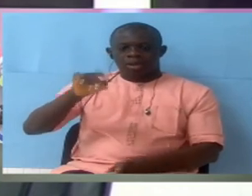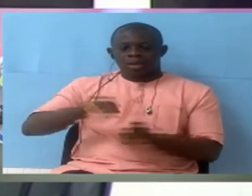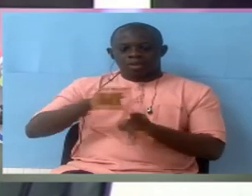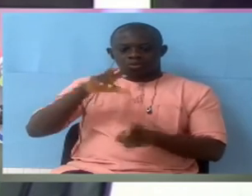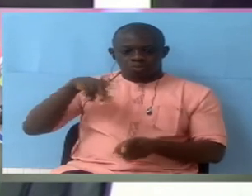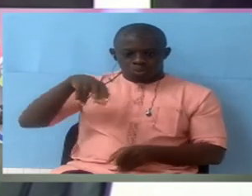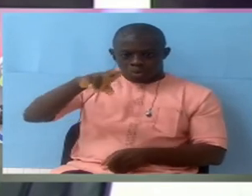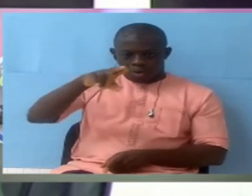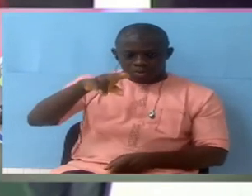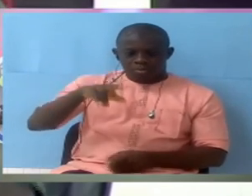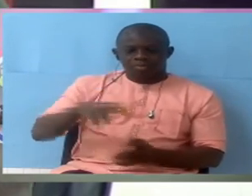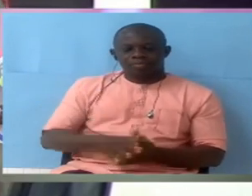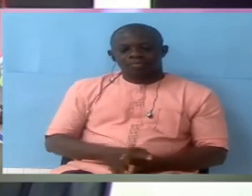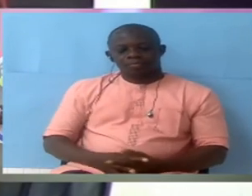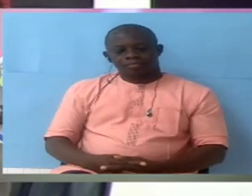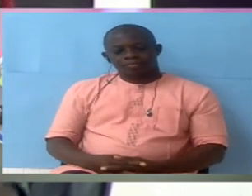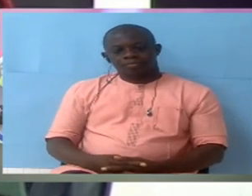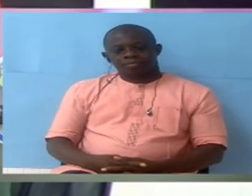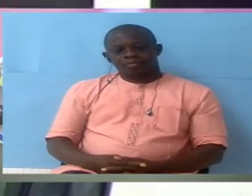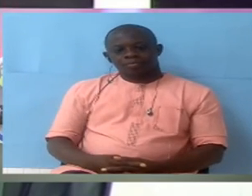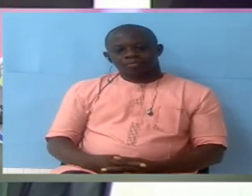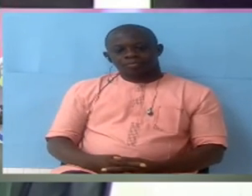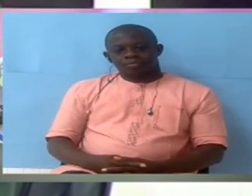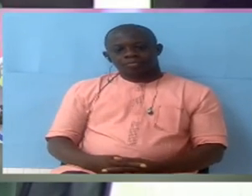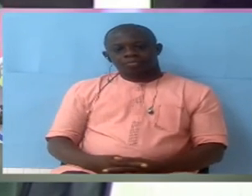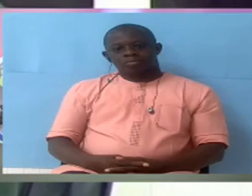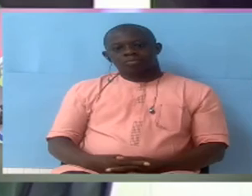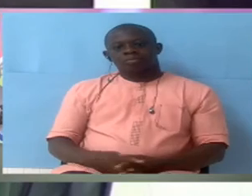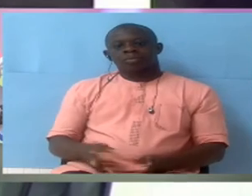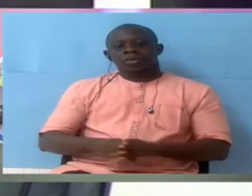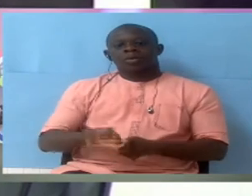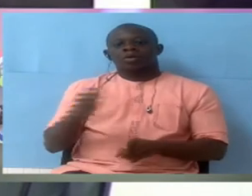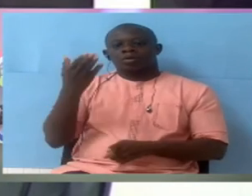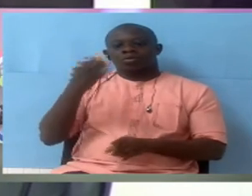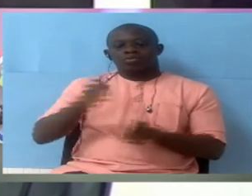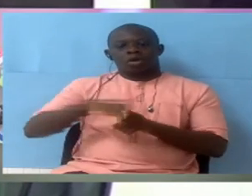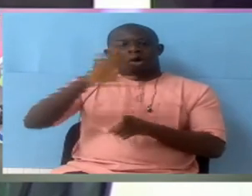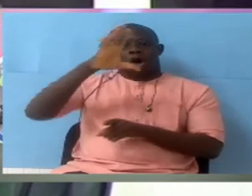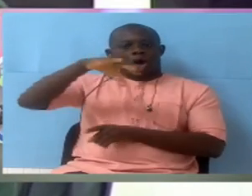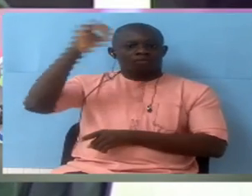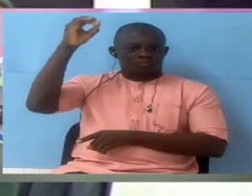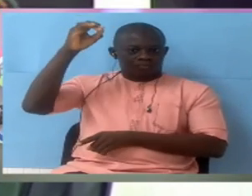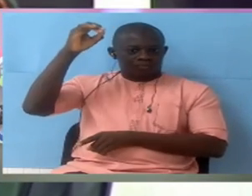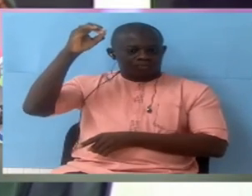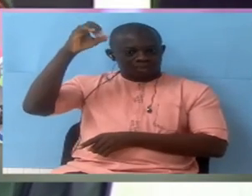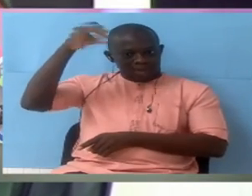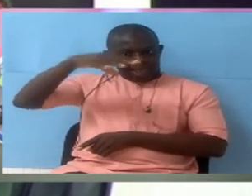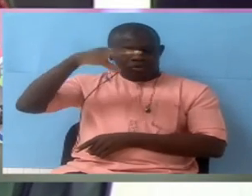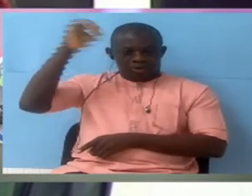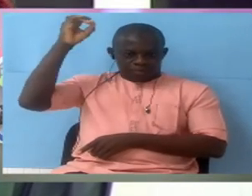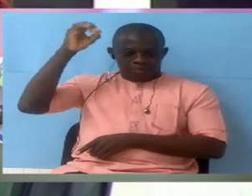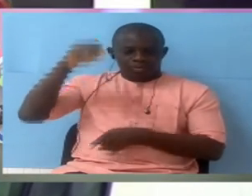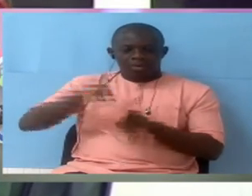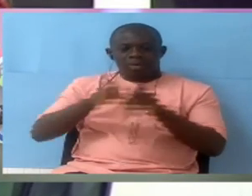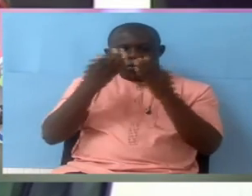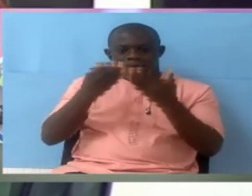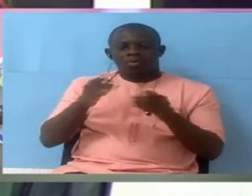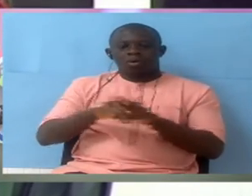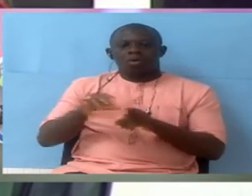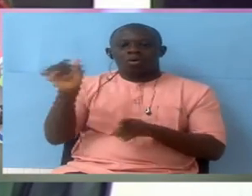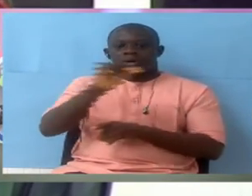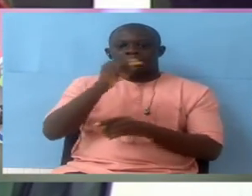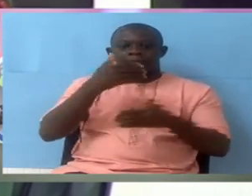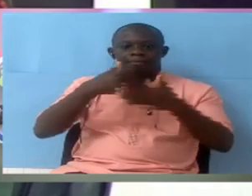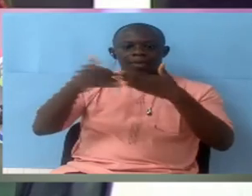dox tankam of the light. Mu fay lampay. And then a